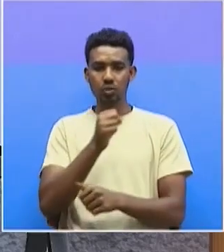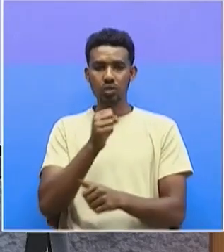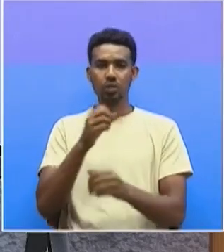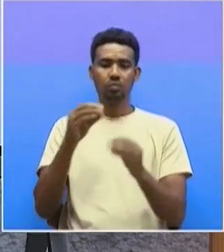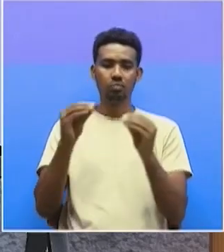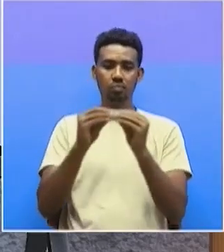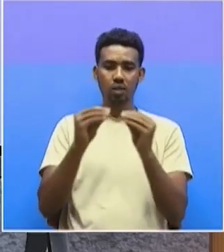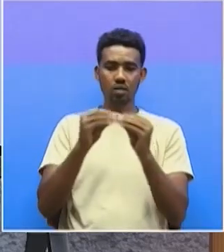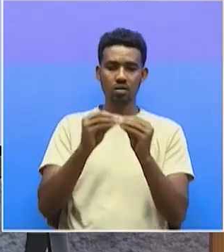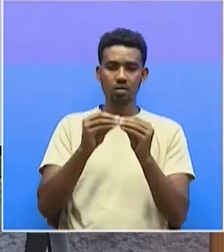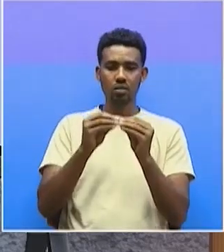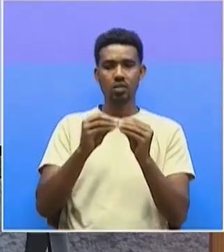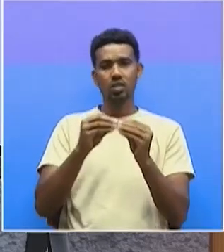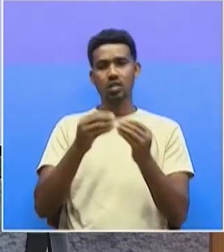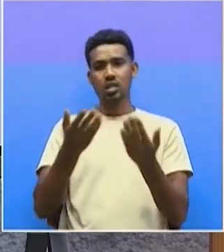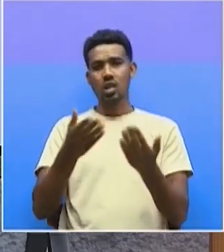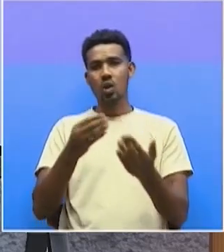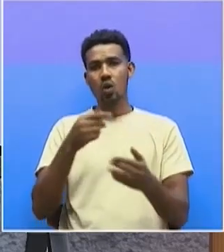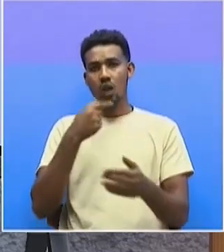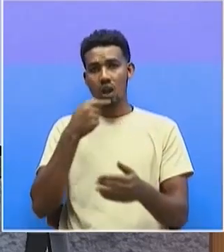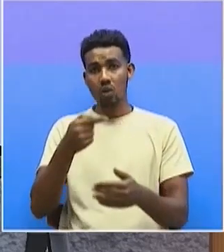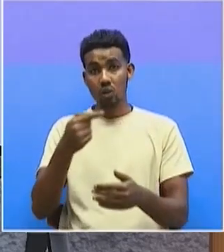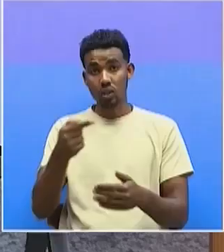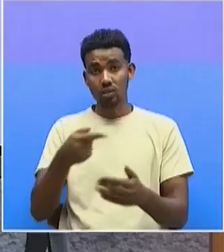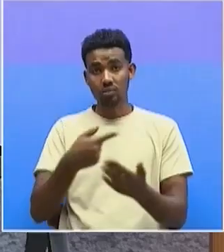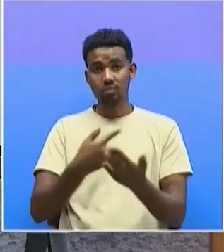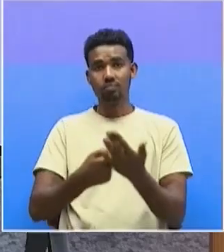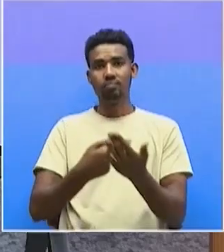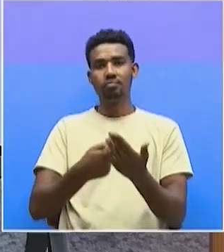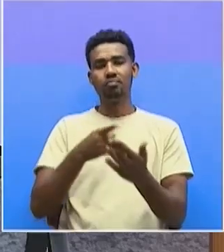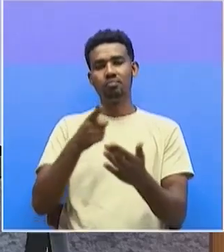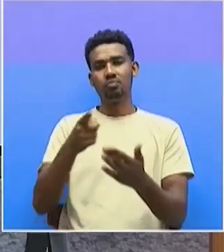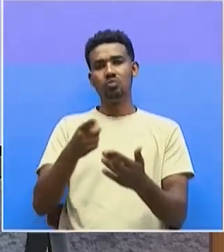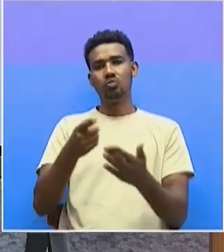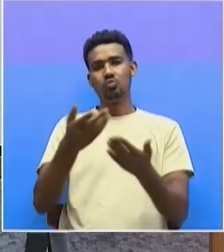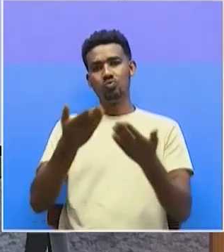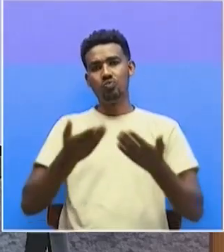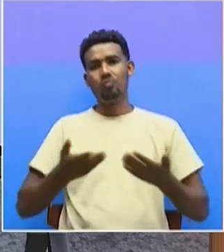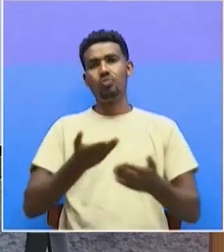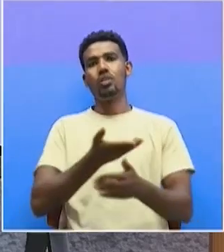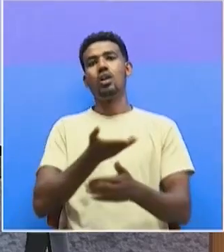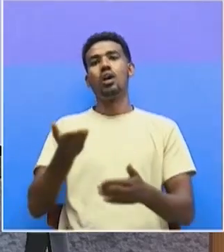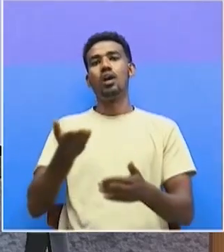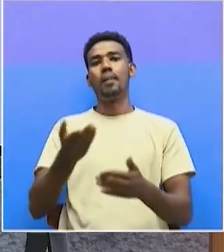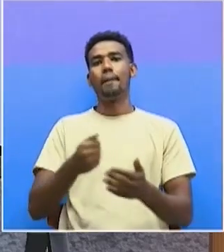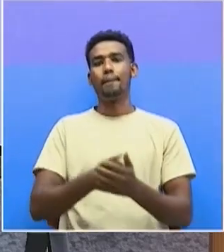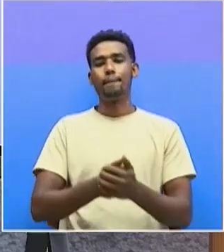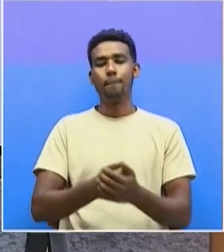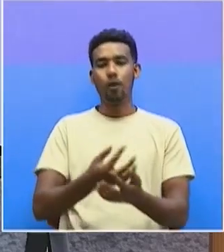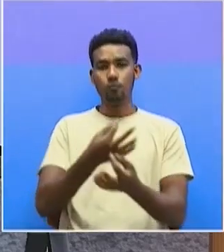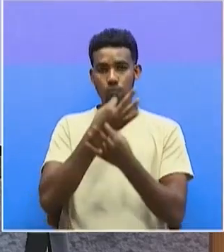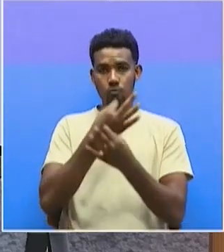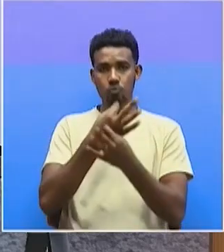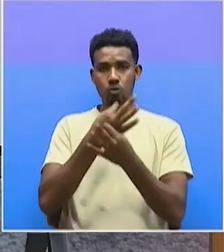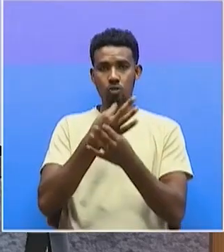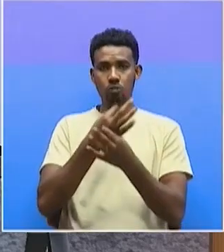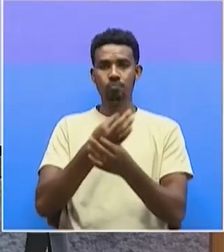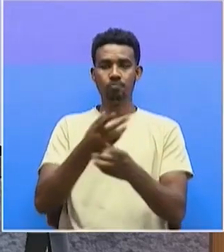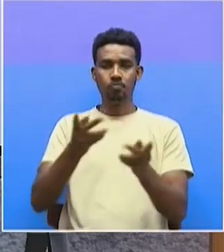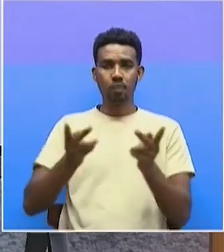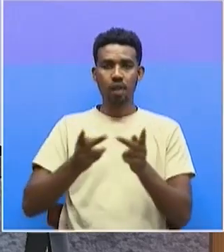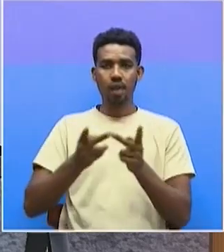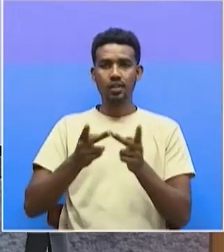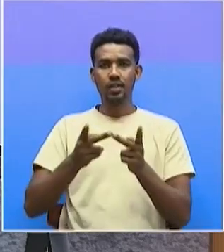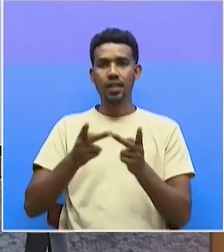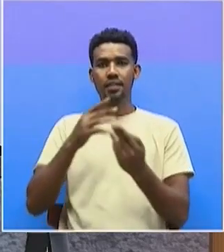mathematics, sometimes language too. These are a preference and what you prefer and what you like. It's sometimes a food, a place, subject,